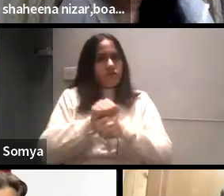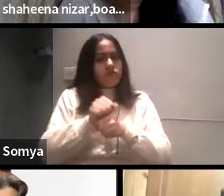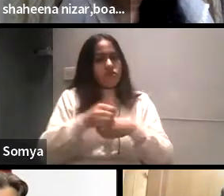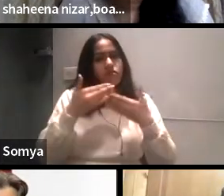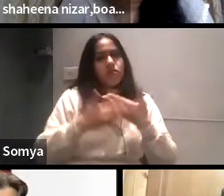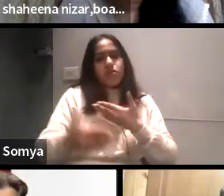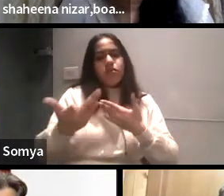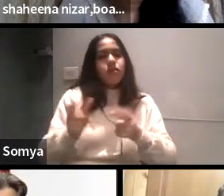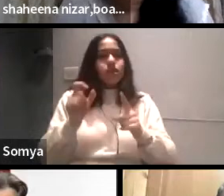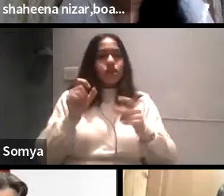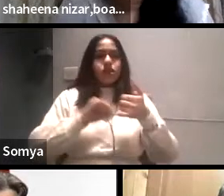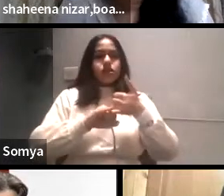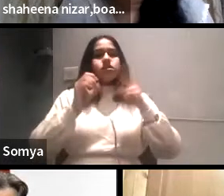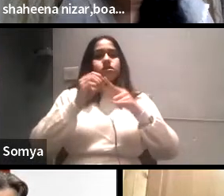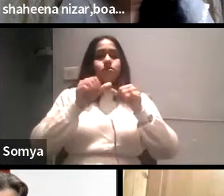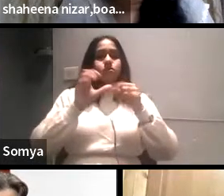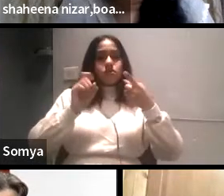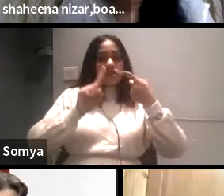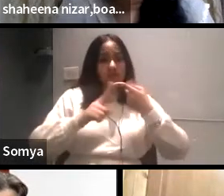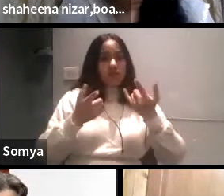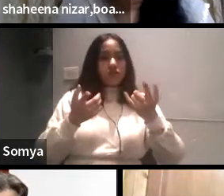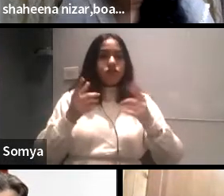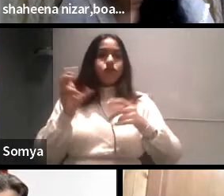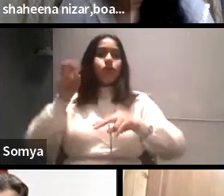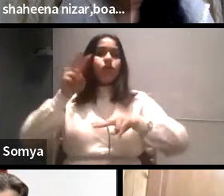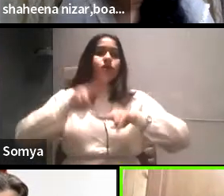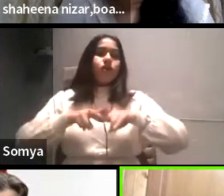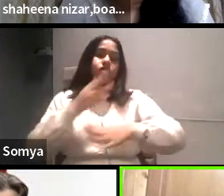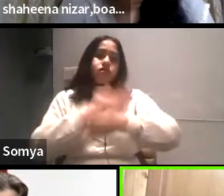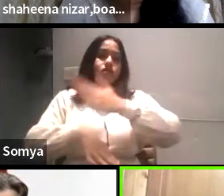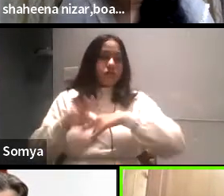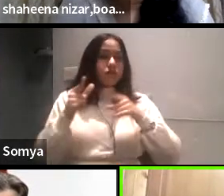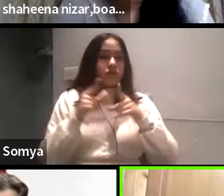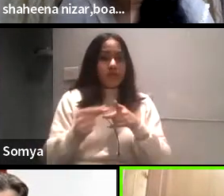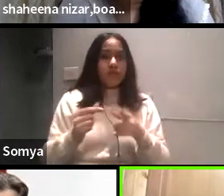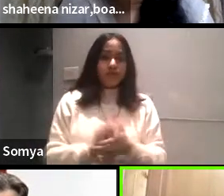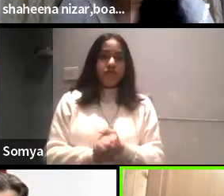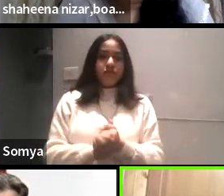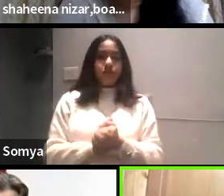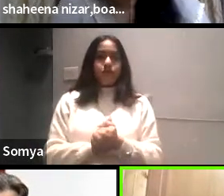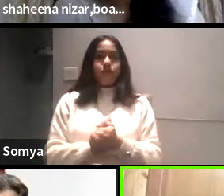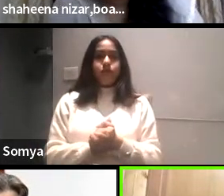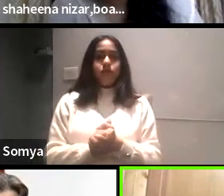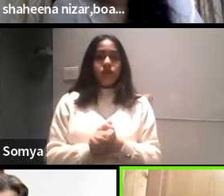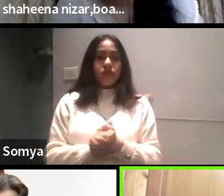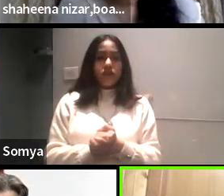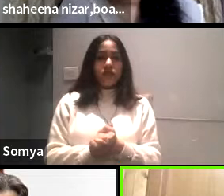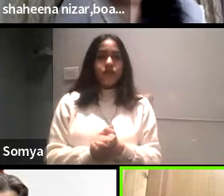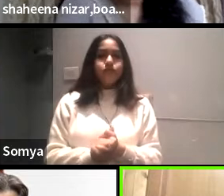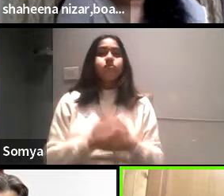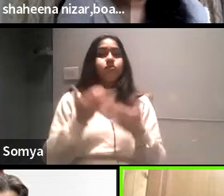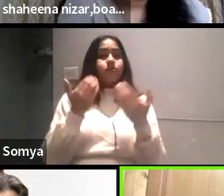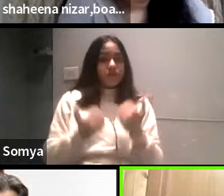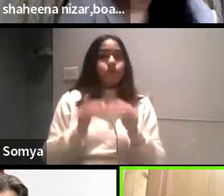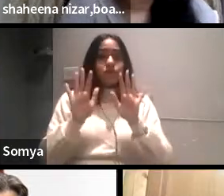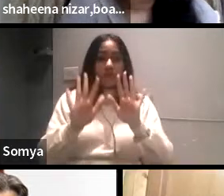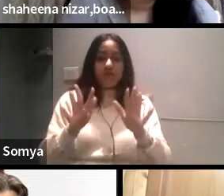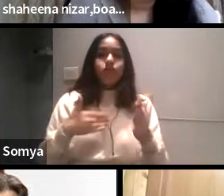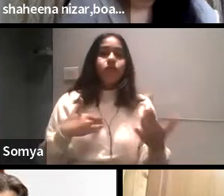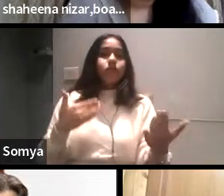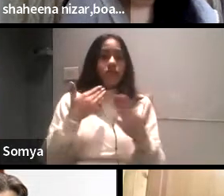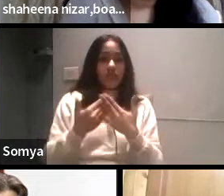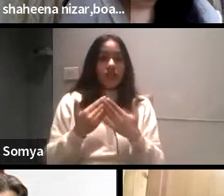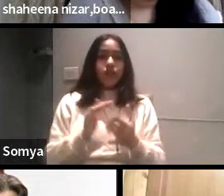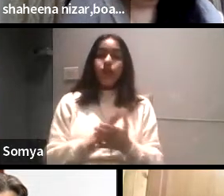of disability can take? Deanne, please. Thank you for having being with us. Deanne, please. Thank